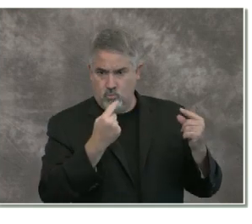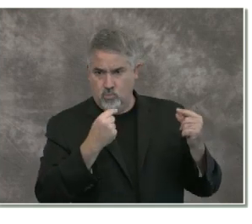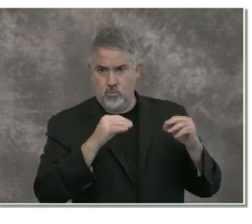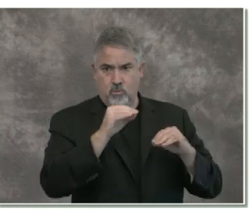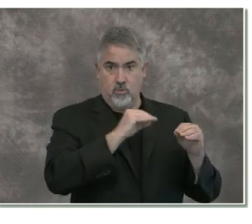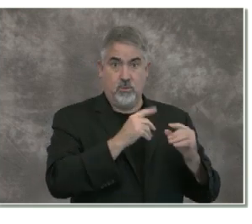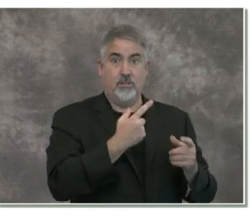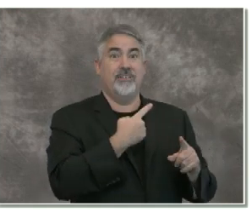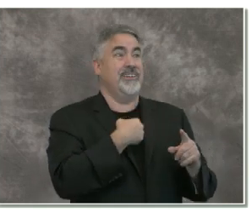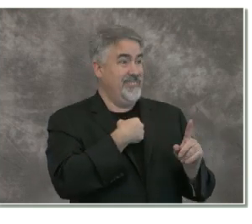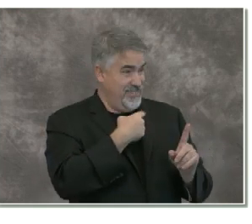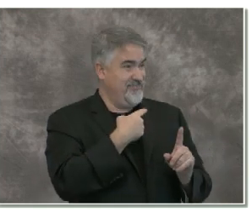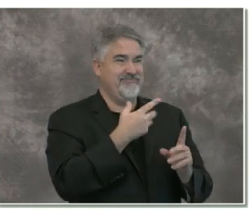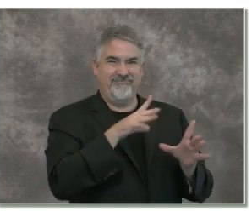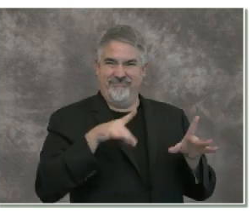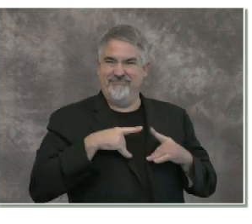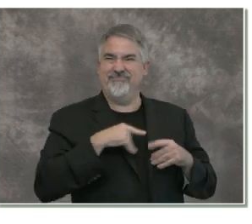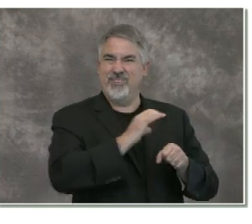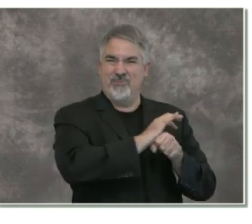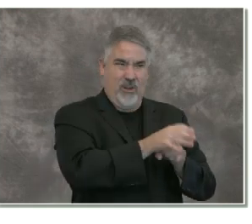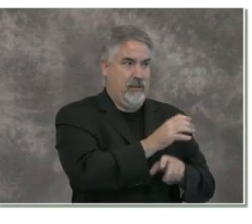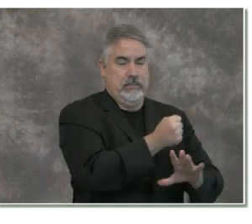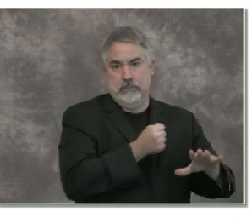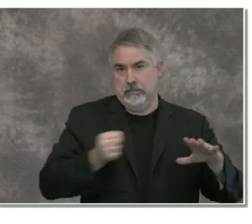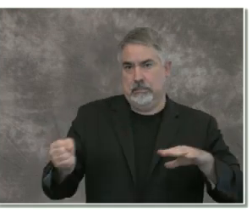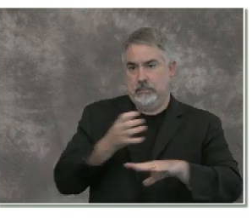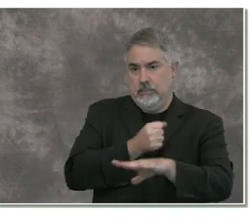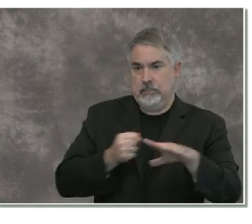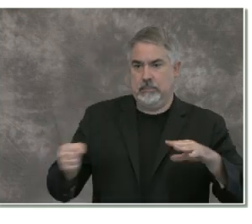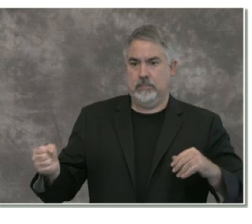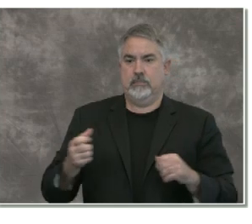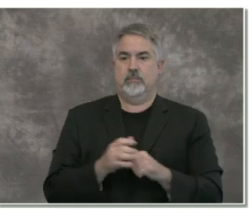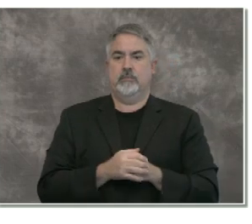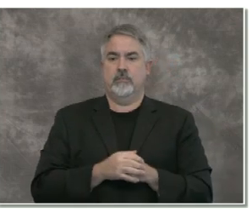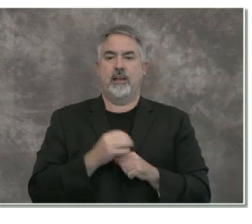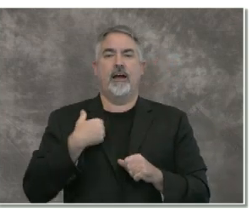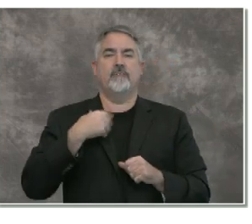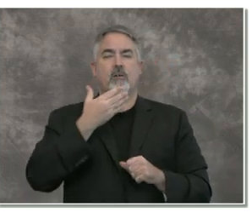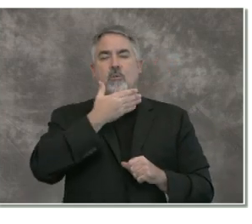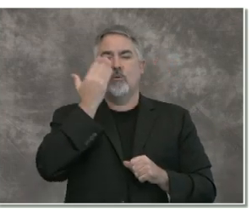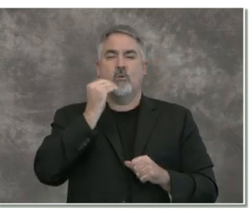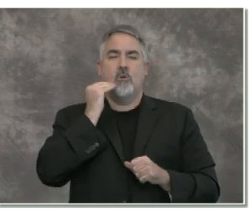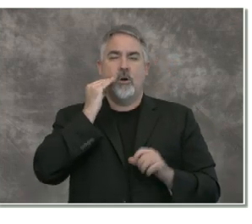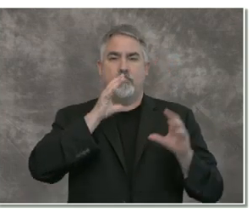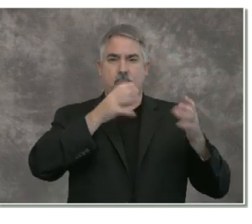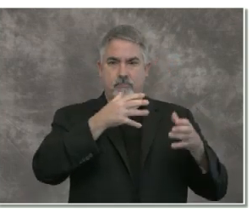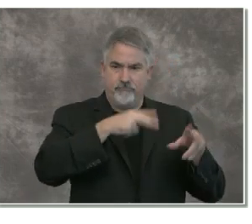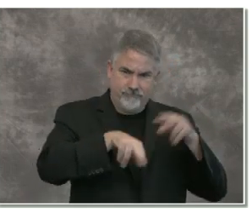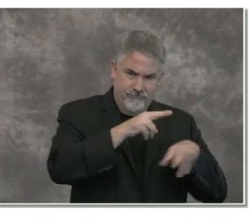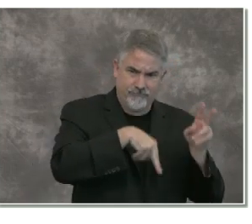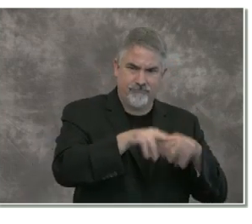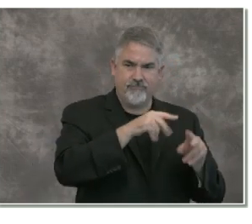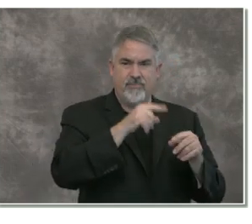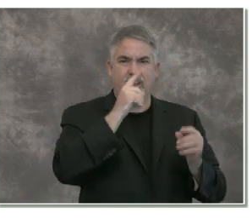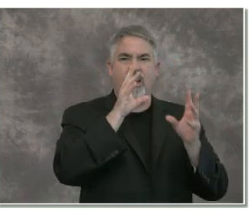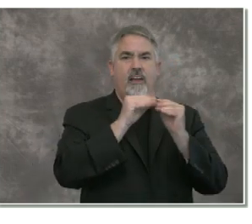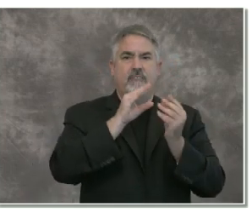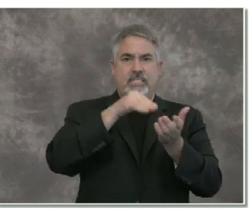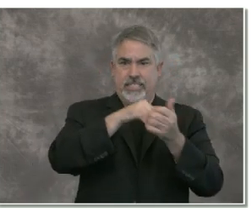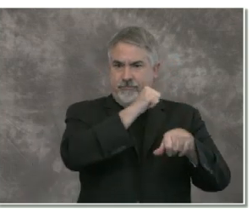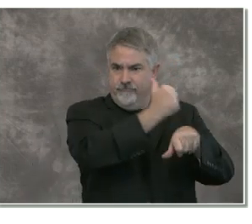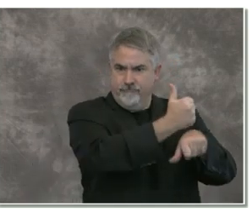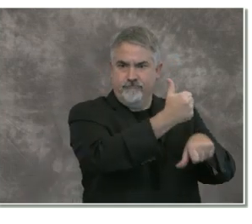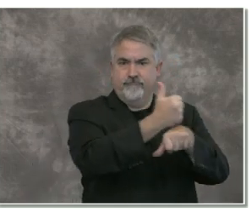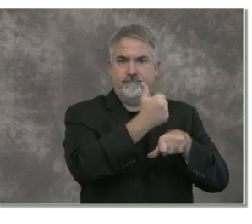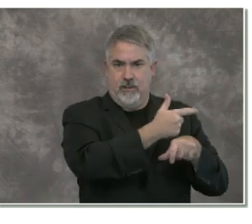are available, and I know the Regional Task Force on the Homeless is moving to not only stand up the convention center, but to make sure that these rooms are available to